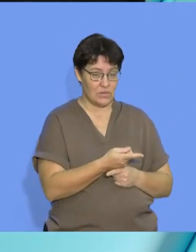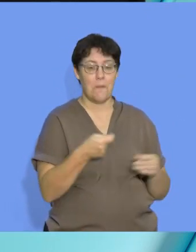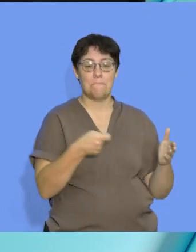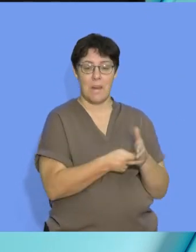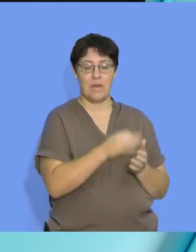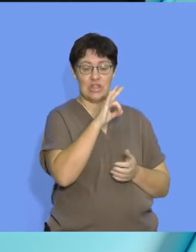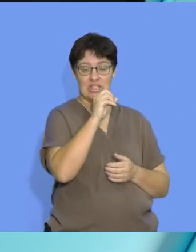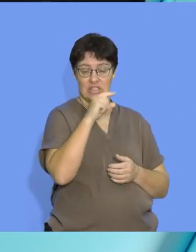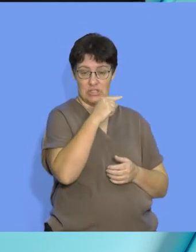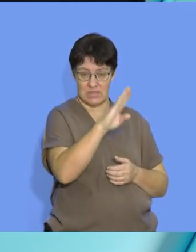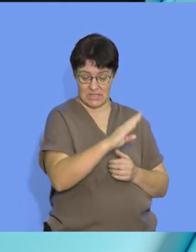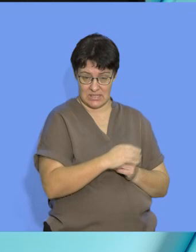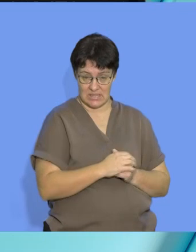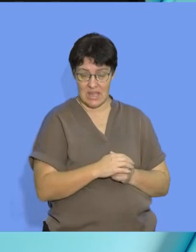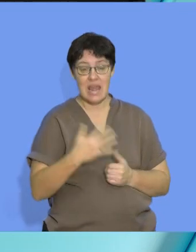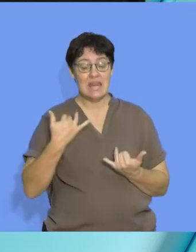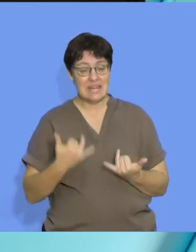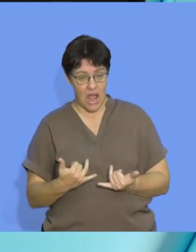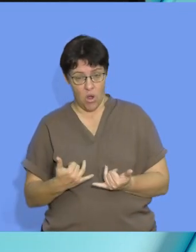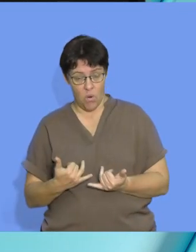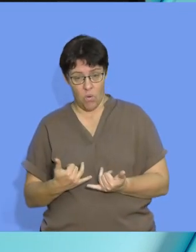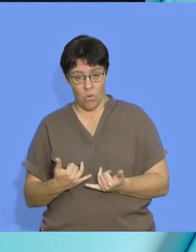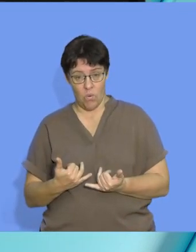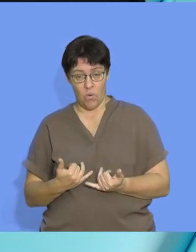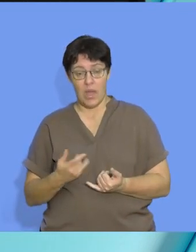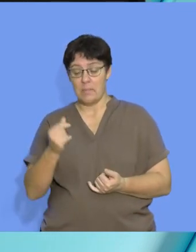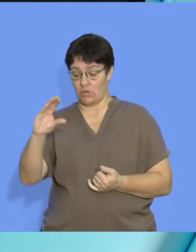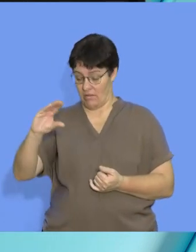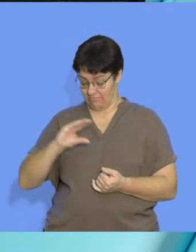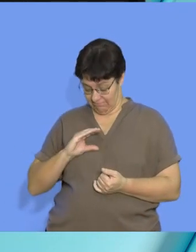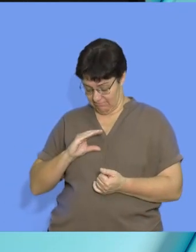of gigabytes. Now we are given the actual amount, and we're going to